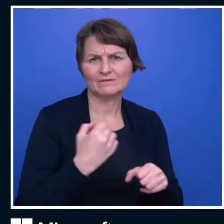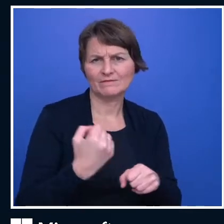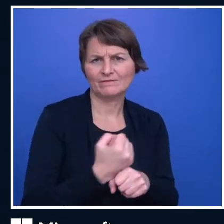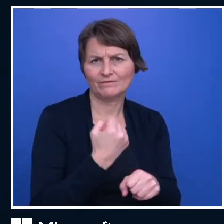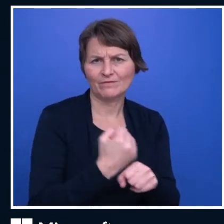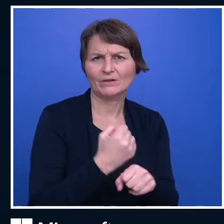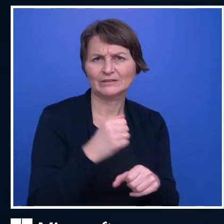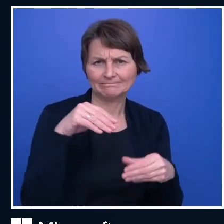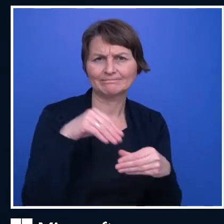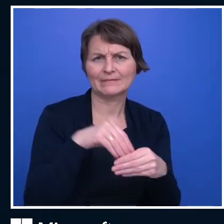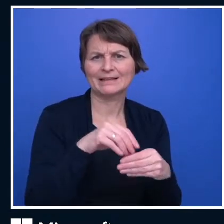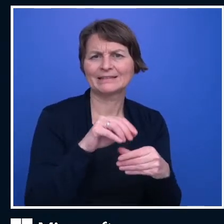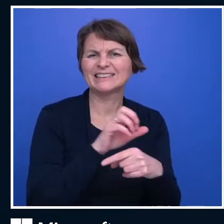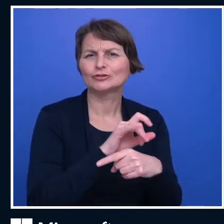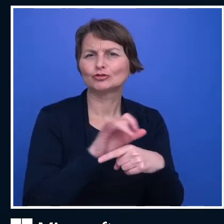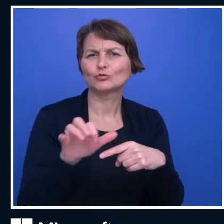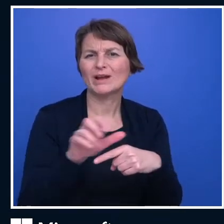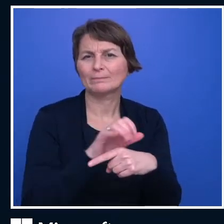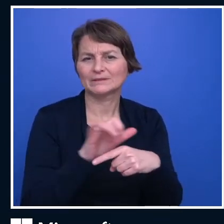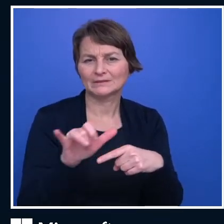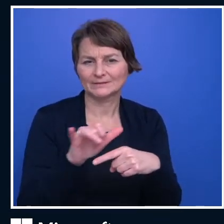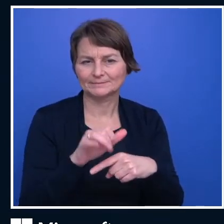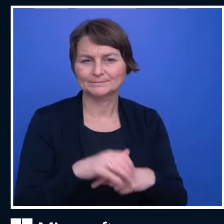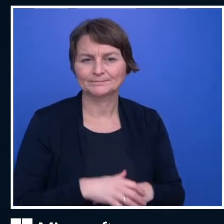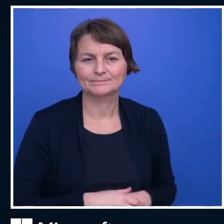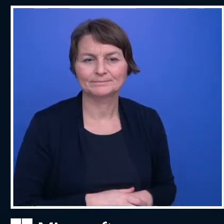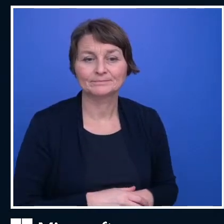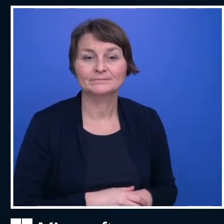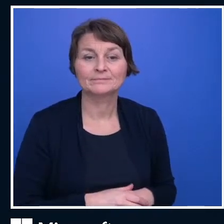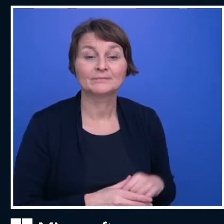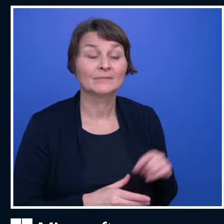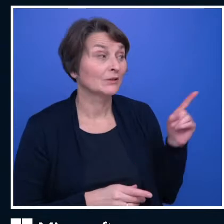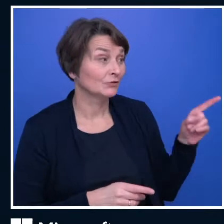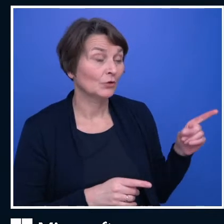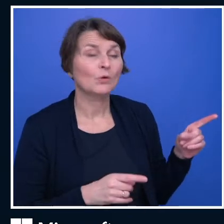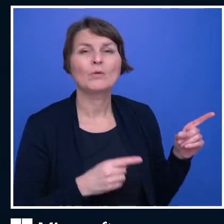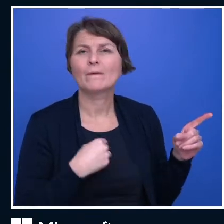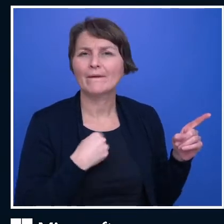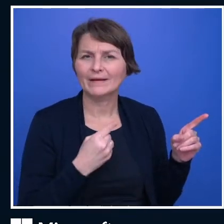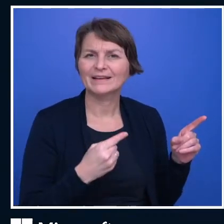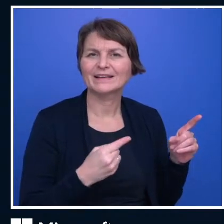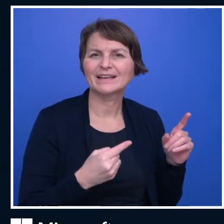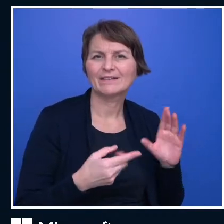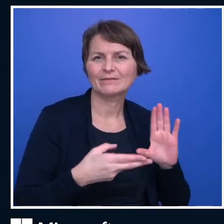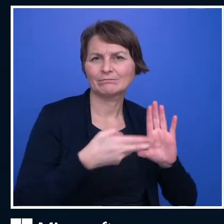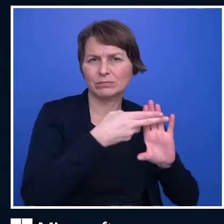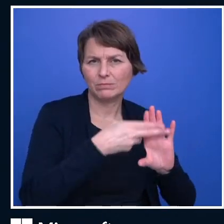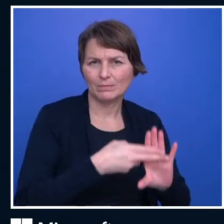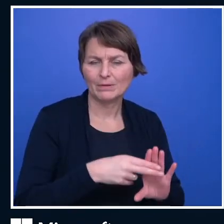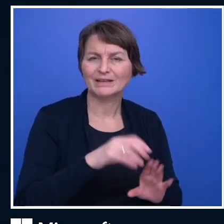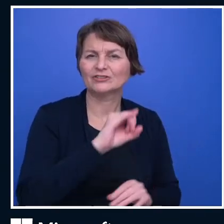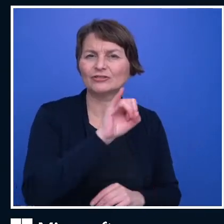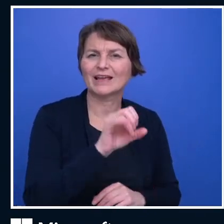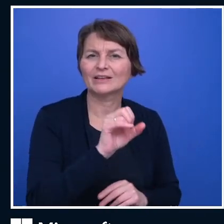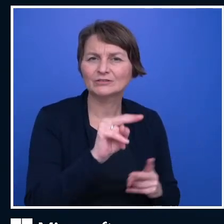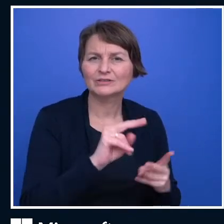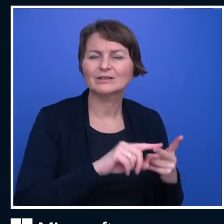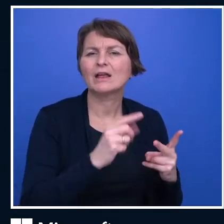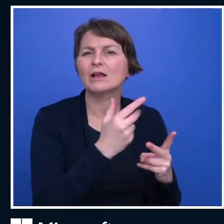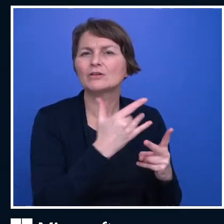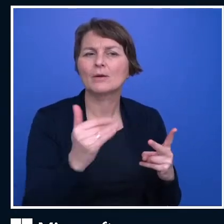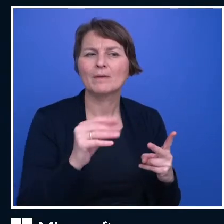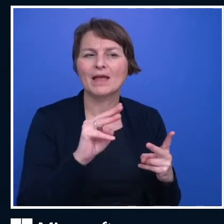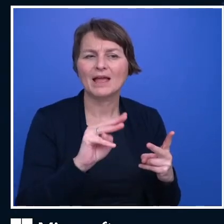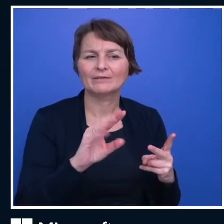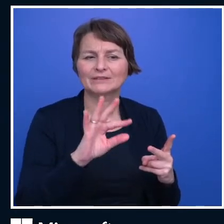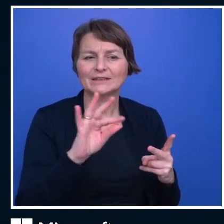the MFCCs. We give the data set path, we give JSON path, we give the number of MFCCs that we require, and